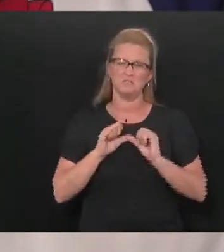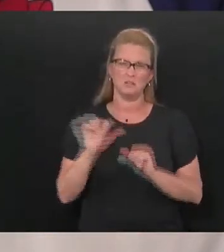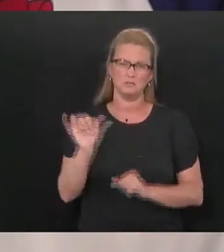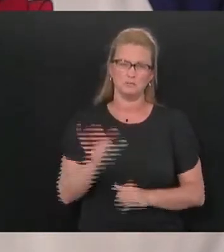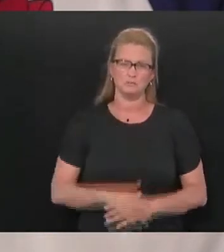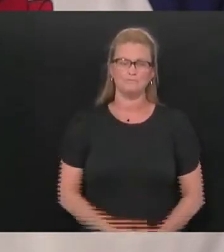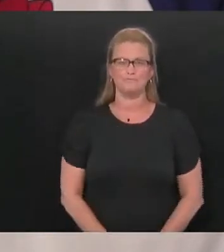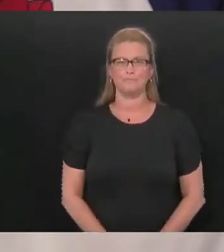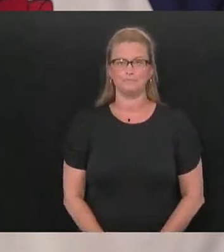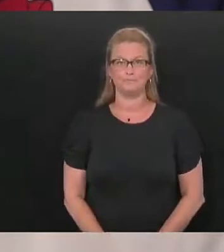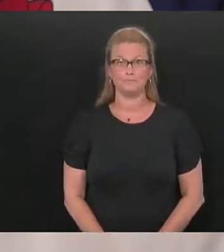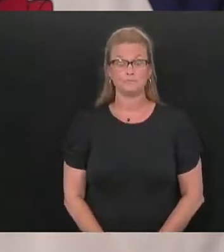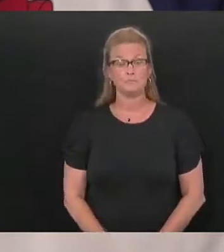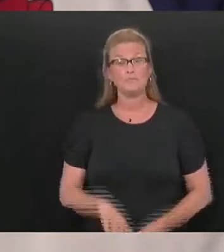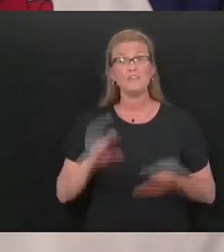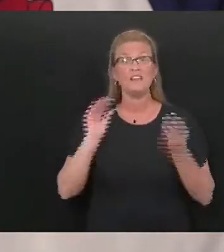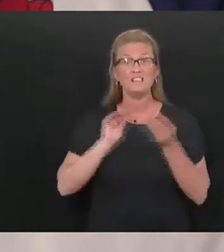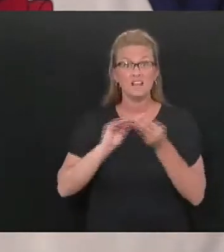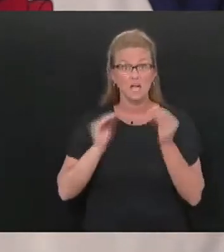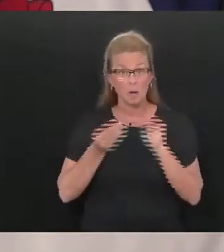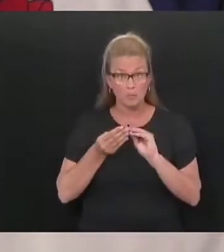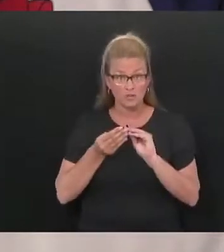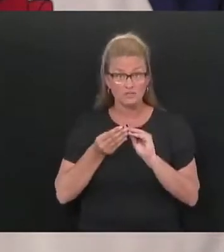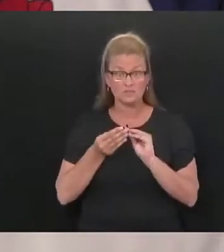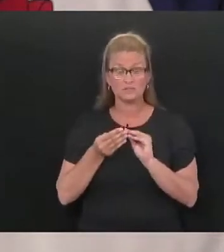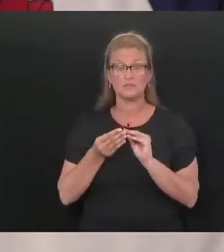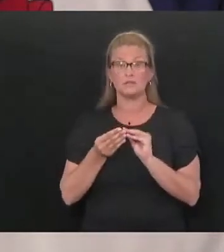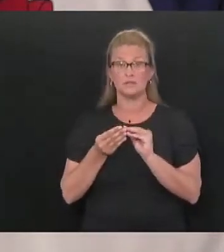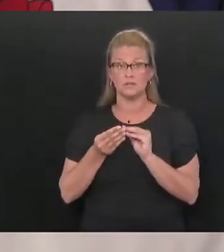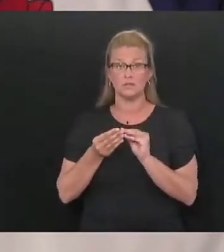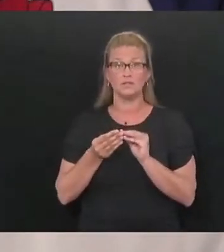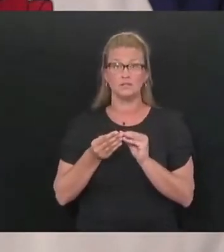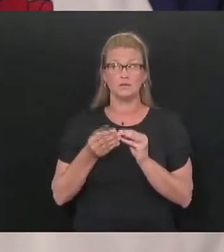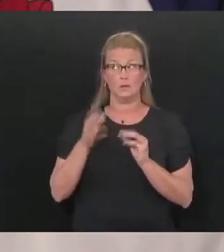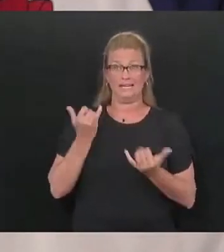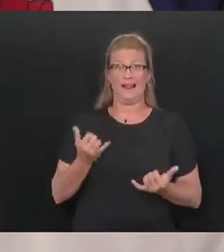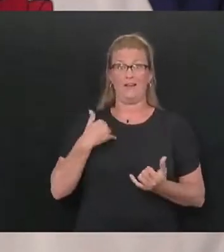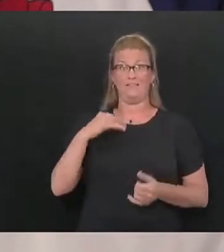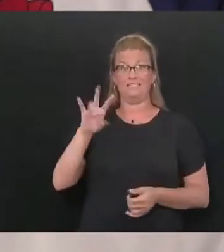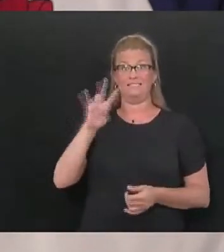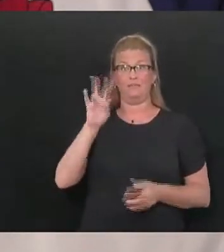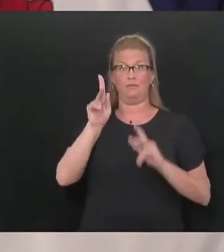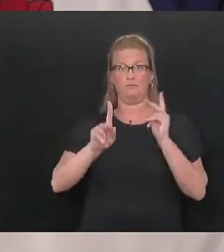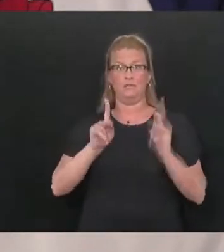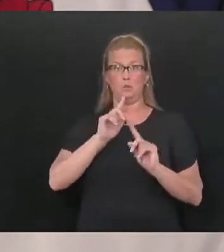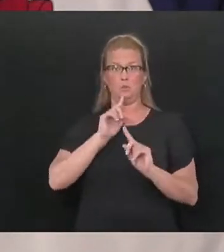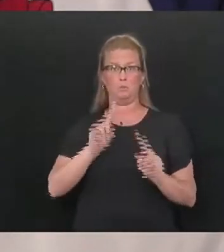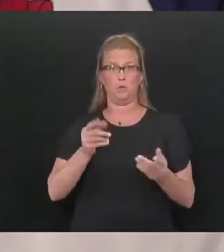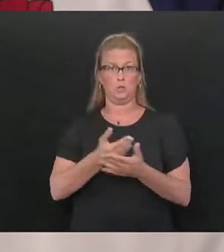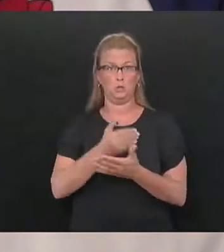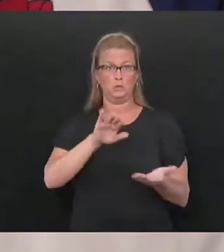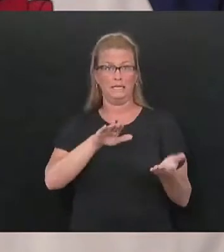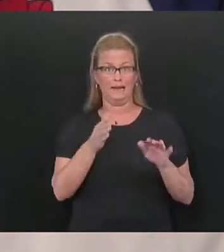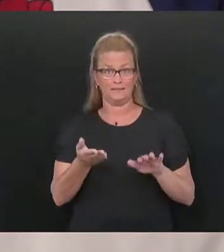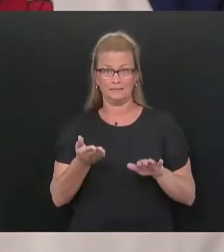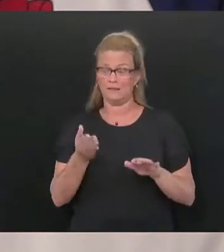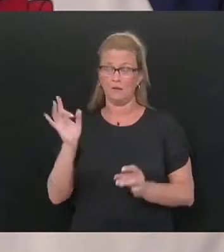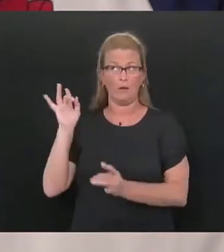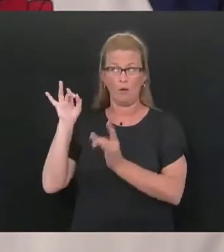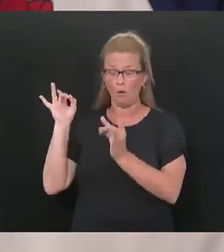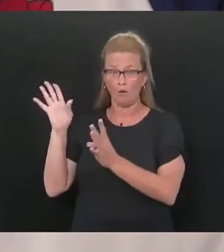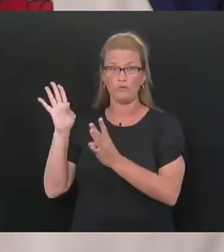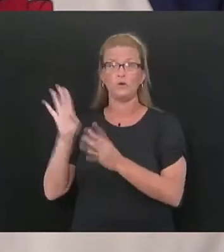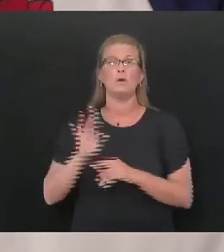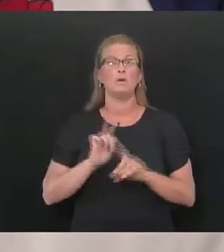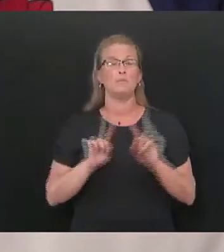as far as our numbers go, we've lost 7 people today, which is beyond horrible, but